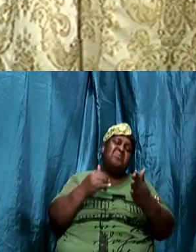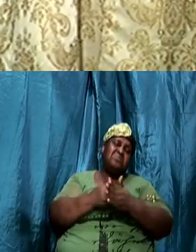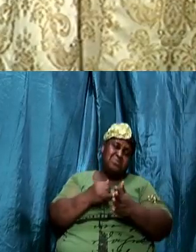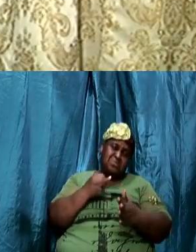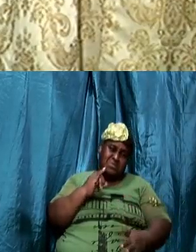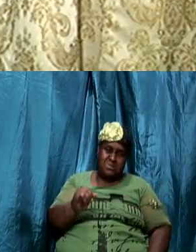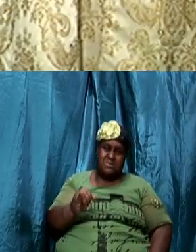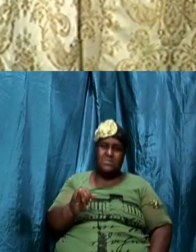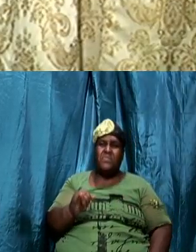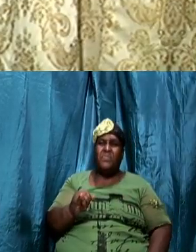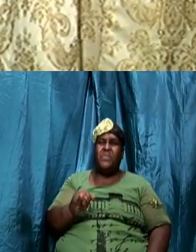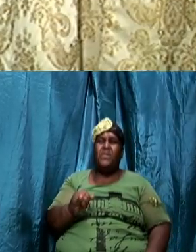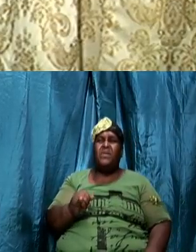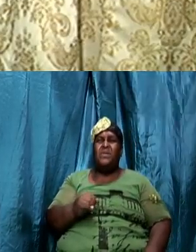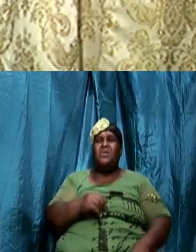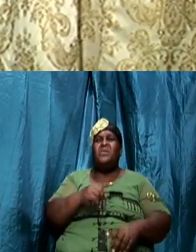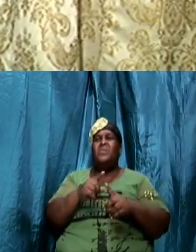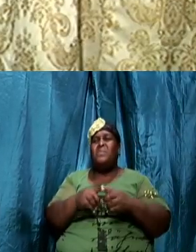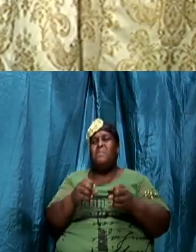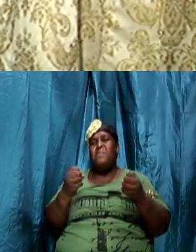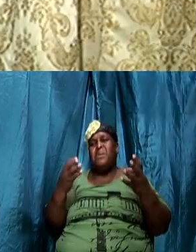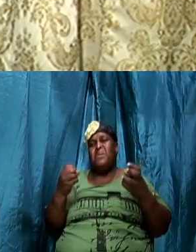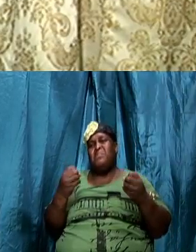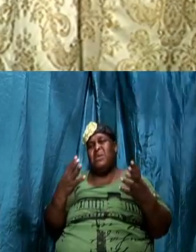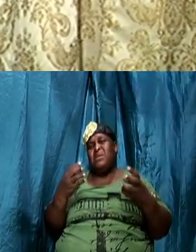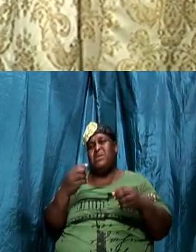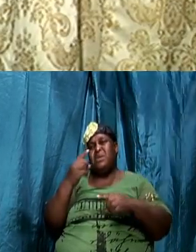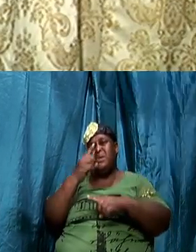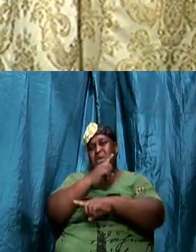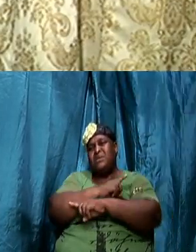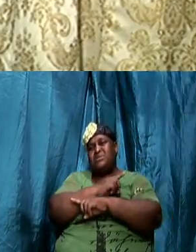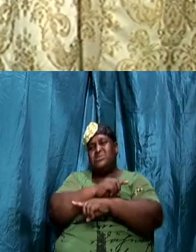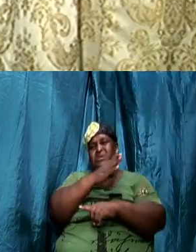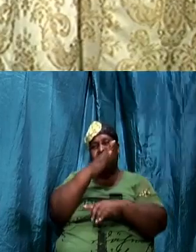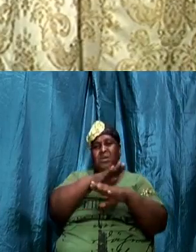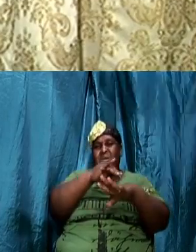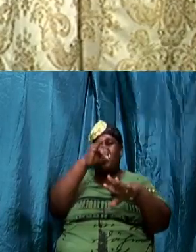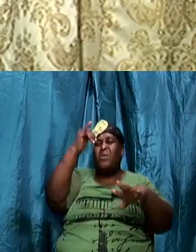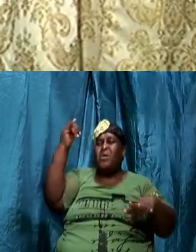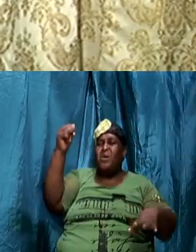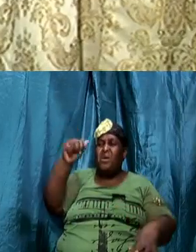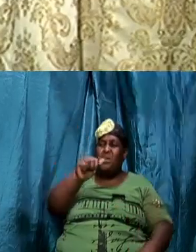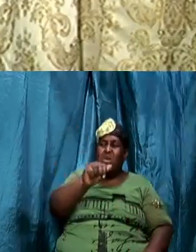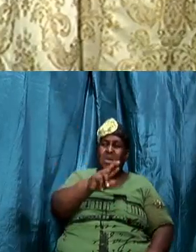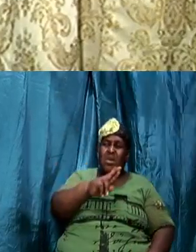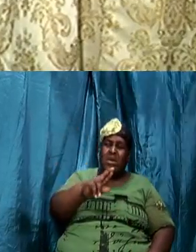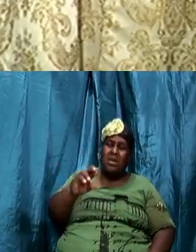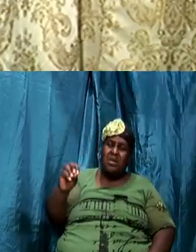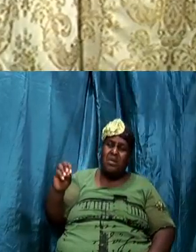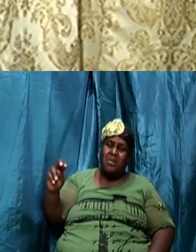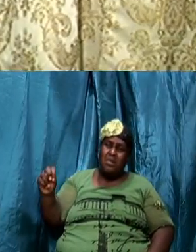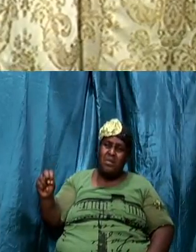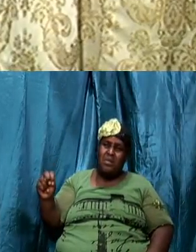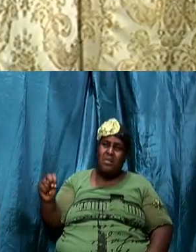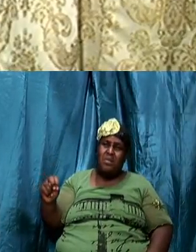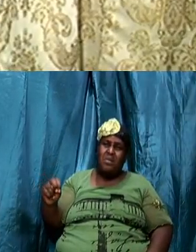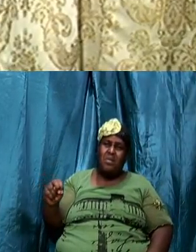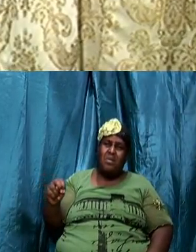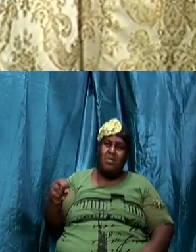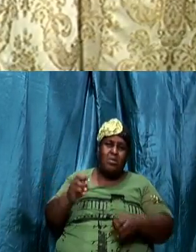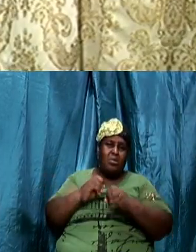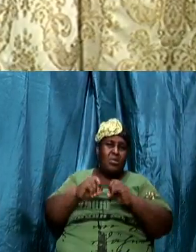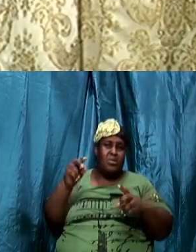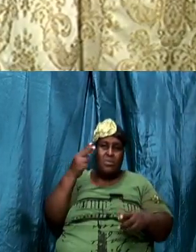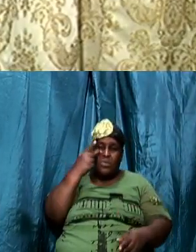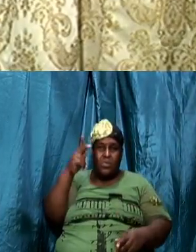that after a couple of days, they call in Aaron. Say, Aaron, we haven't seen this man